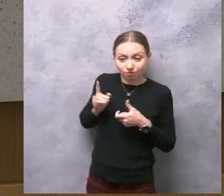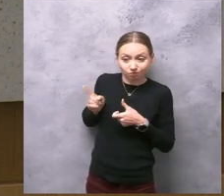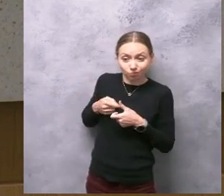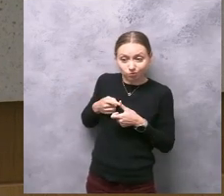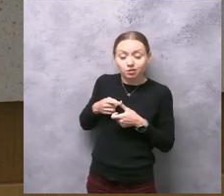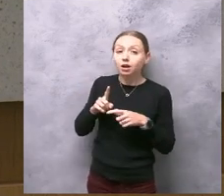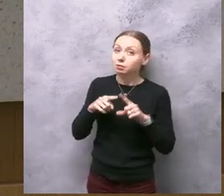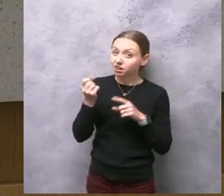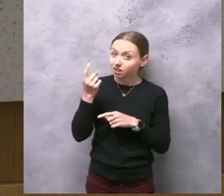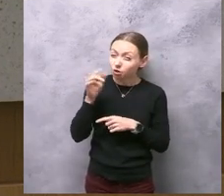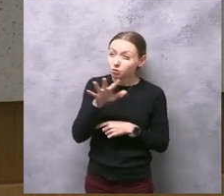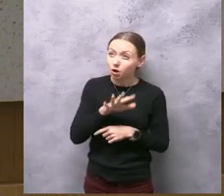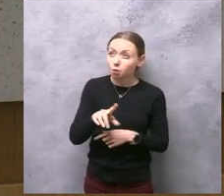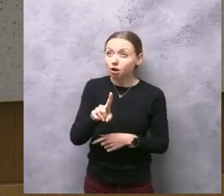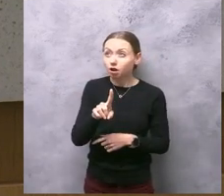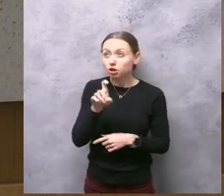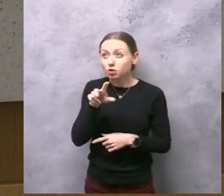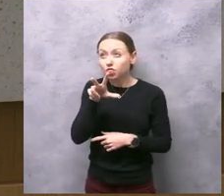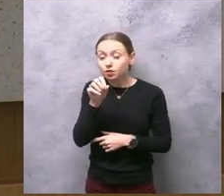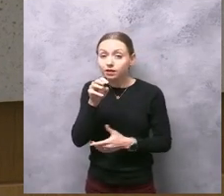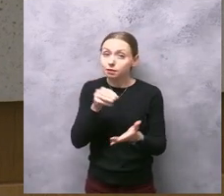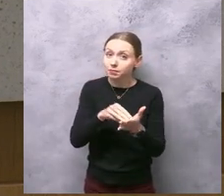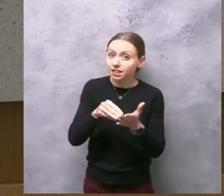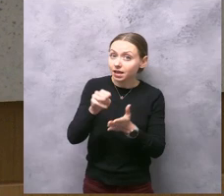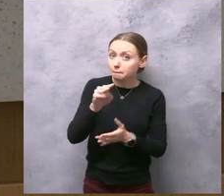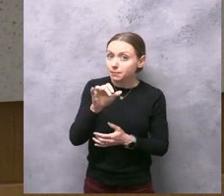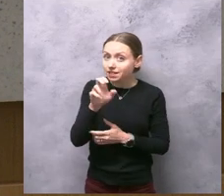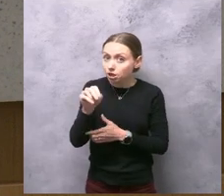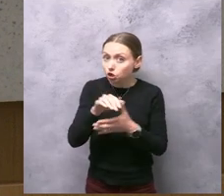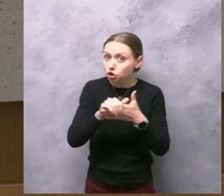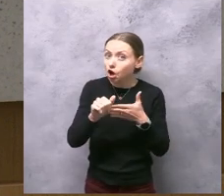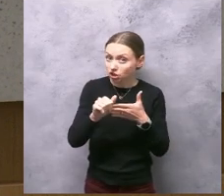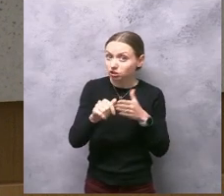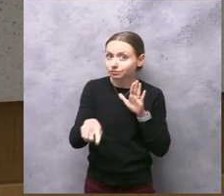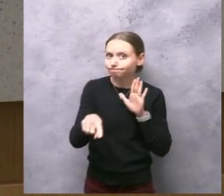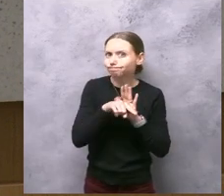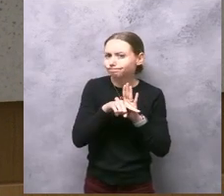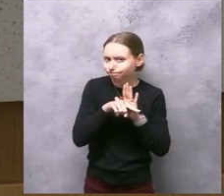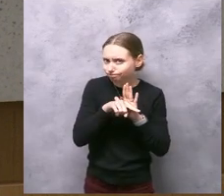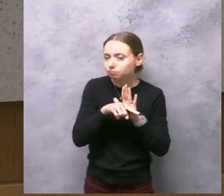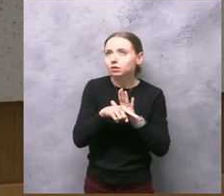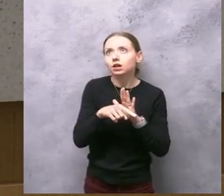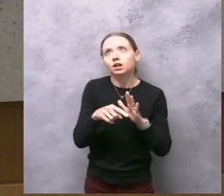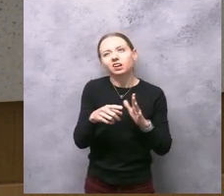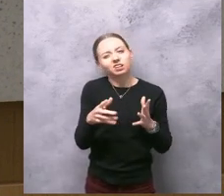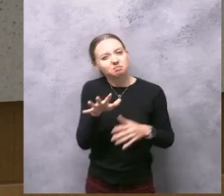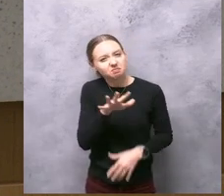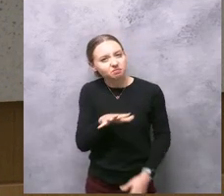$130 million of deficit, and we've got about